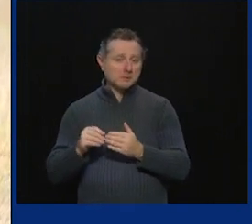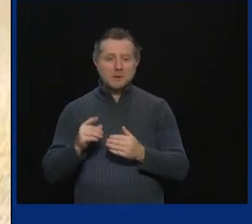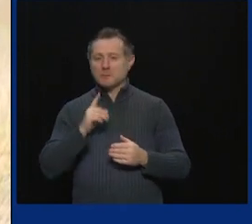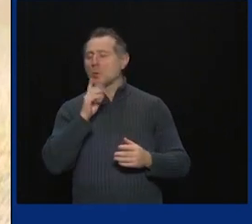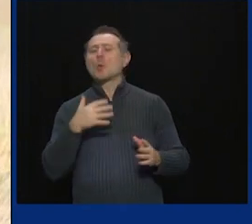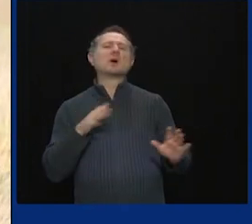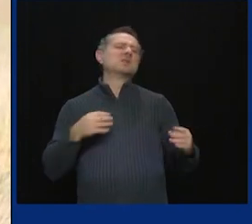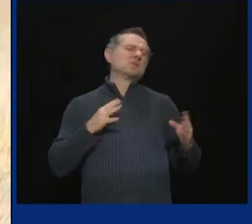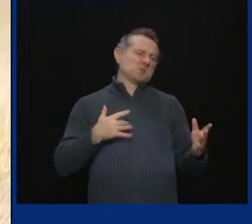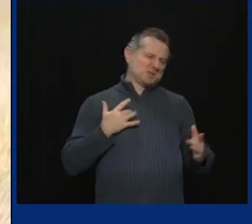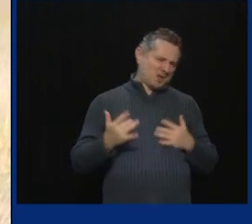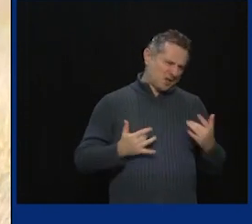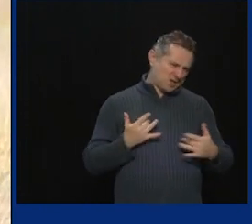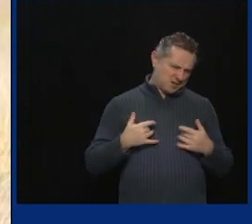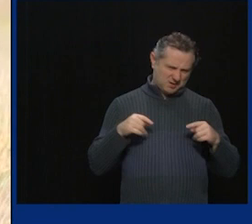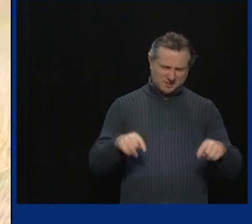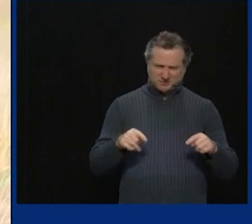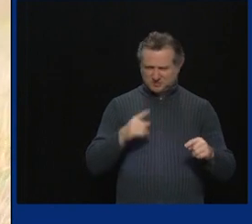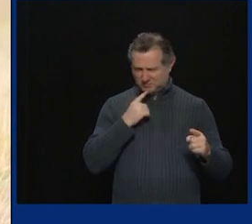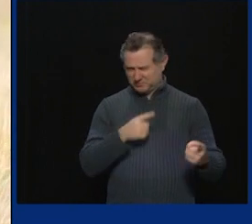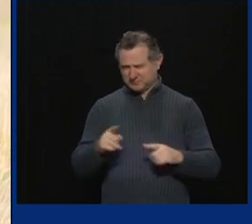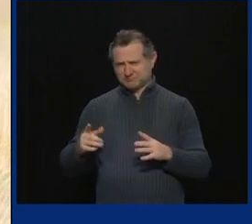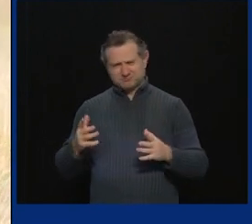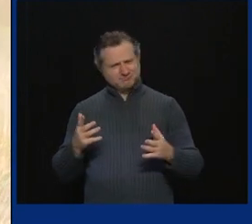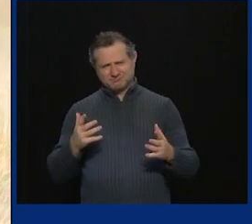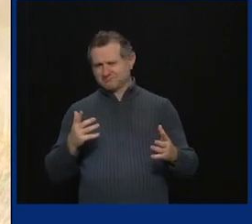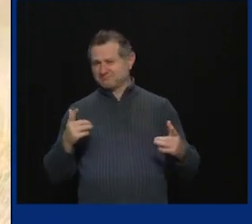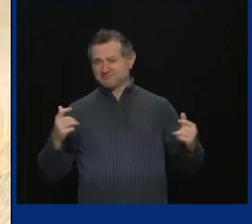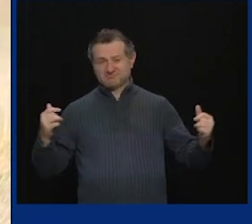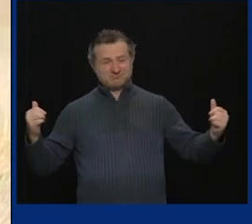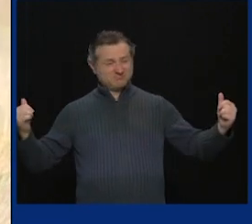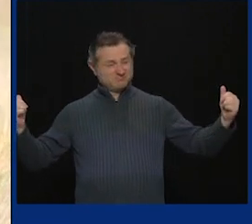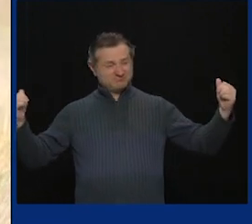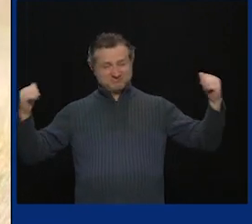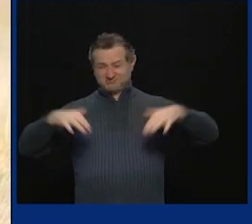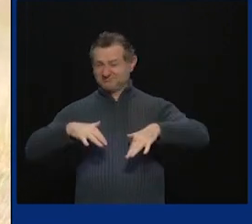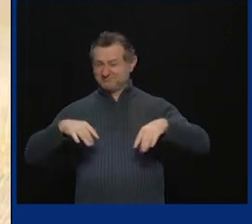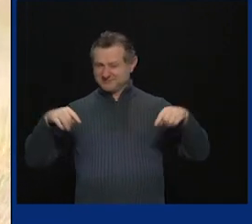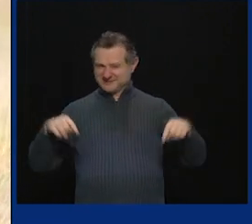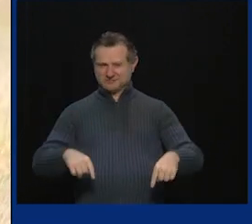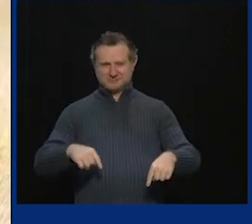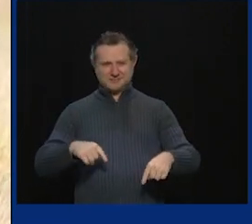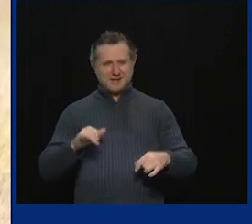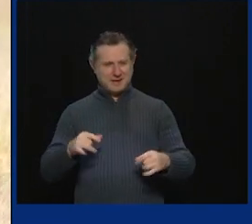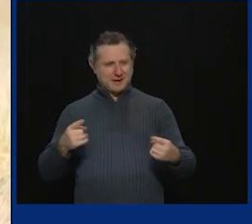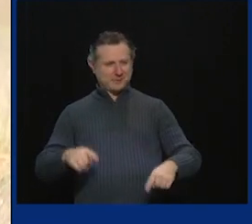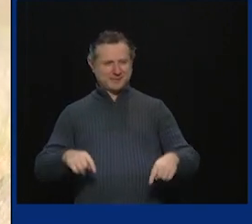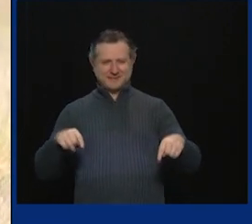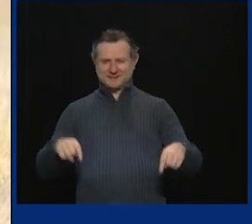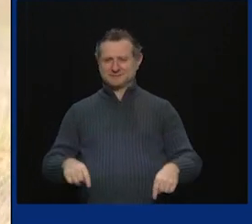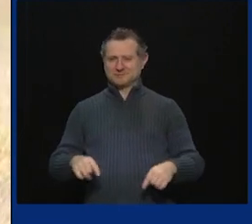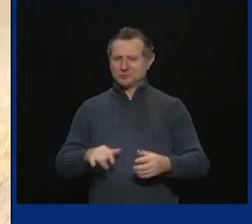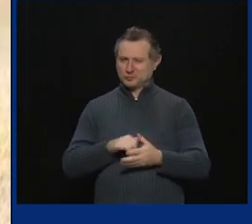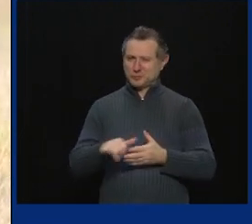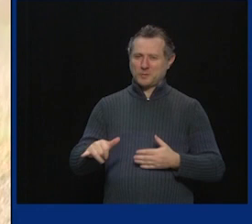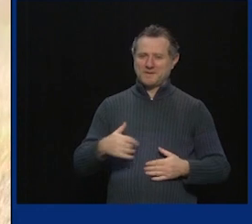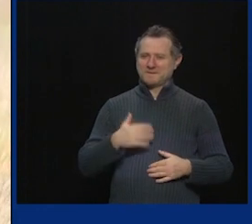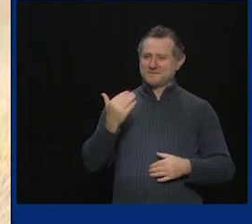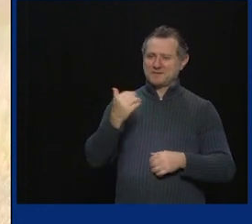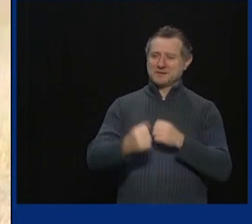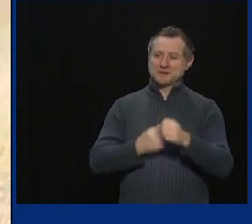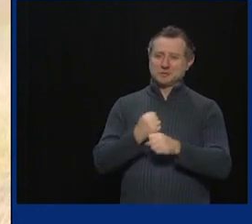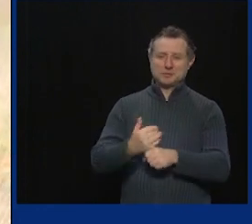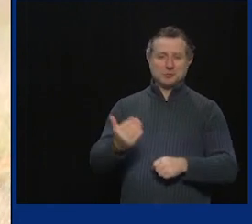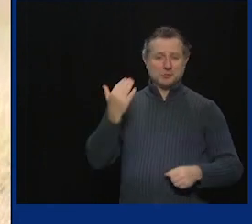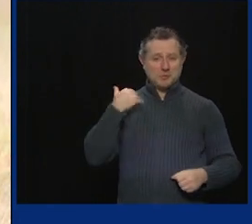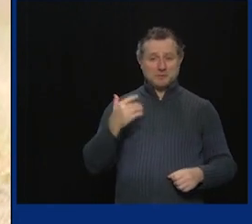send a message to the rest of the world. It's happening here in New York because of people 15 years ago who never gave up on a